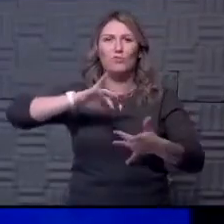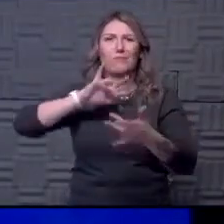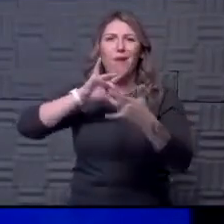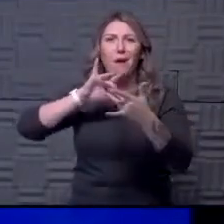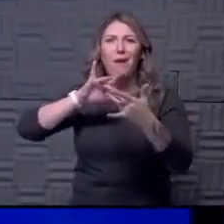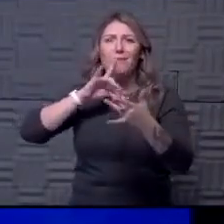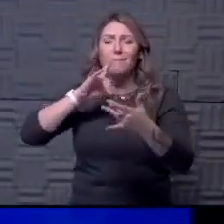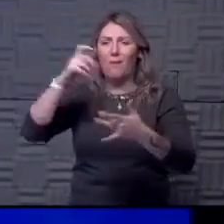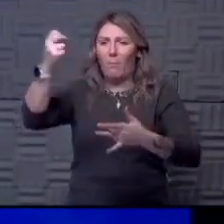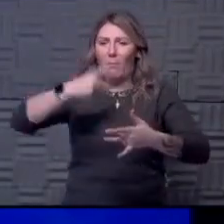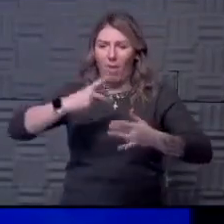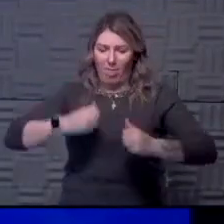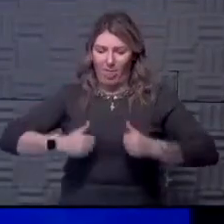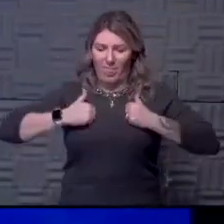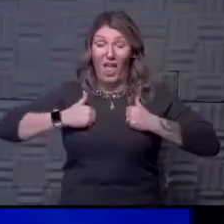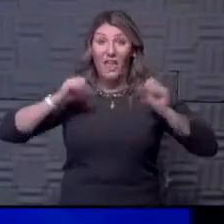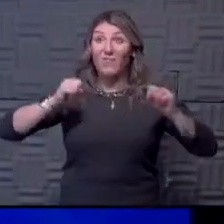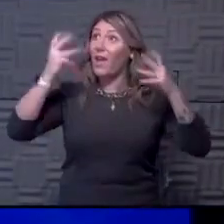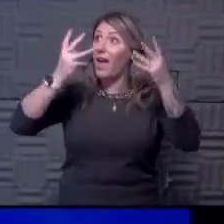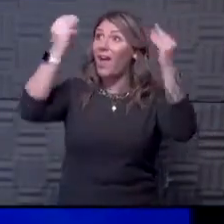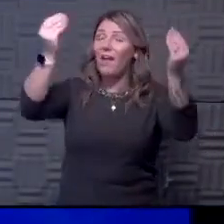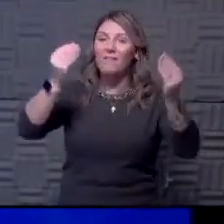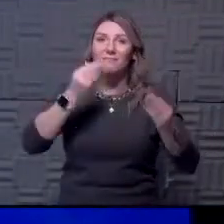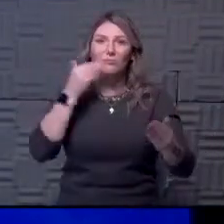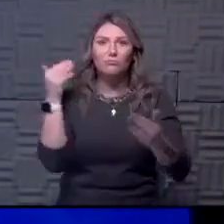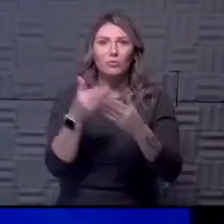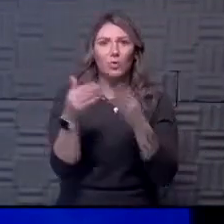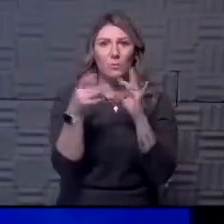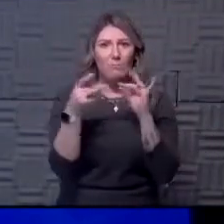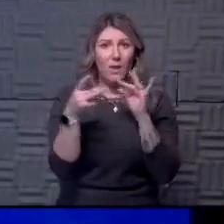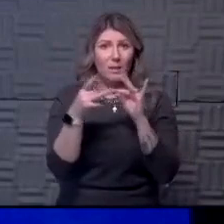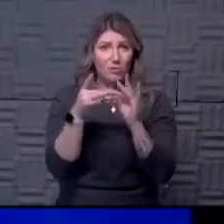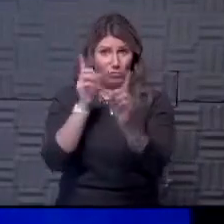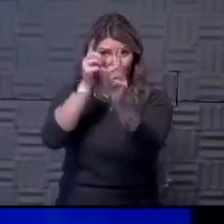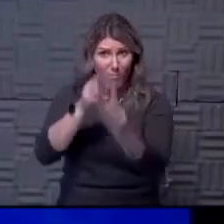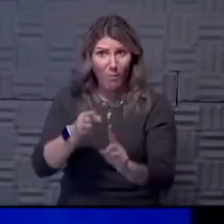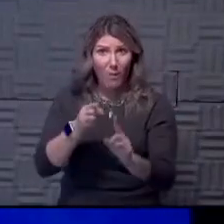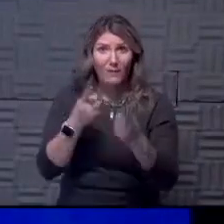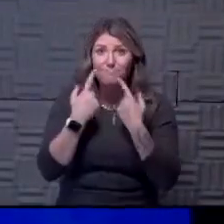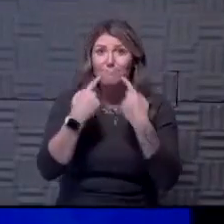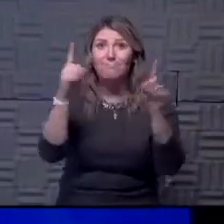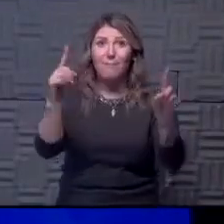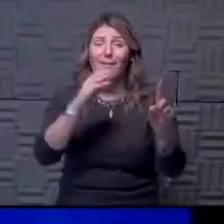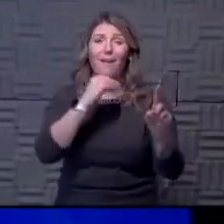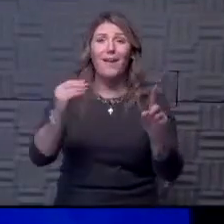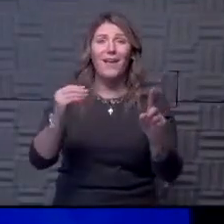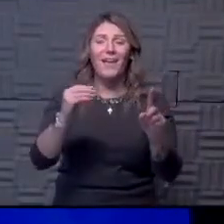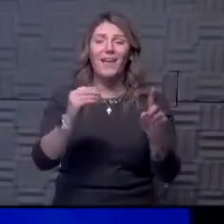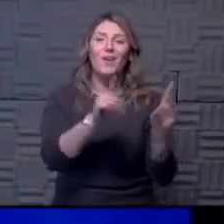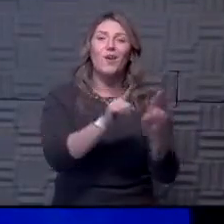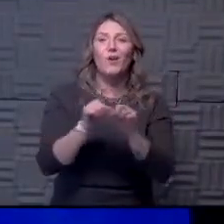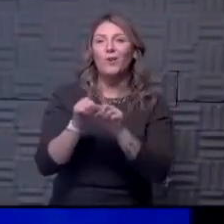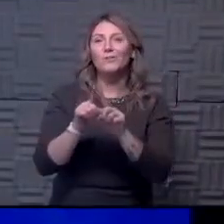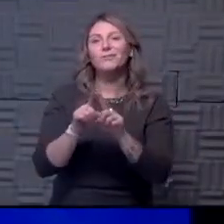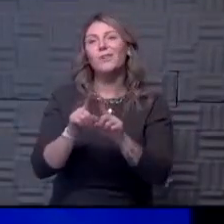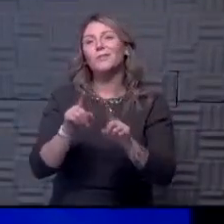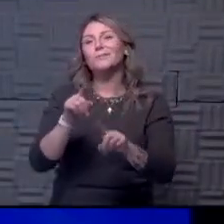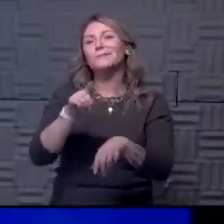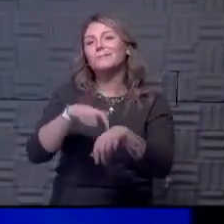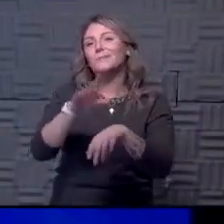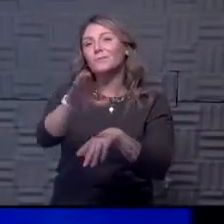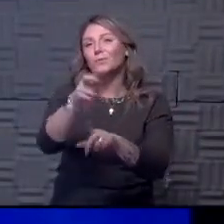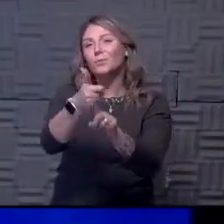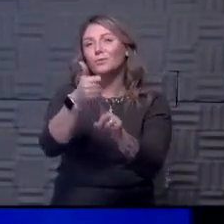again. I think that's a really good message to get out there, along with make sure you still take time for yourself and still sit